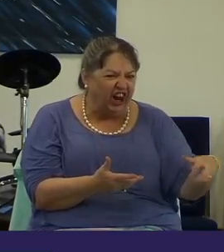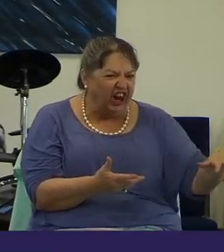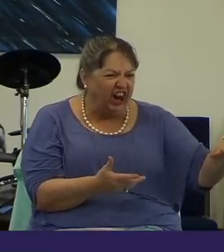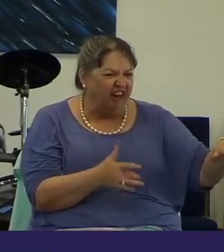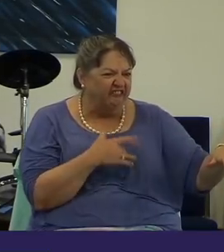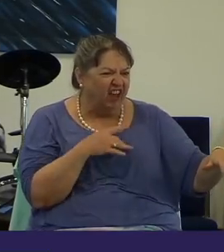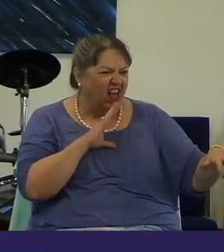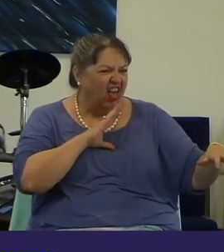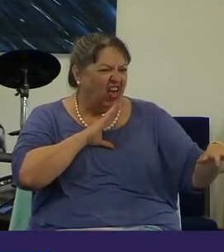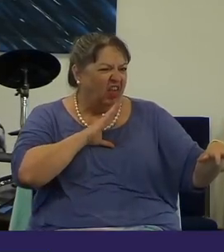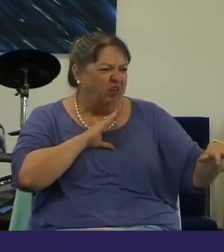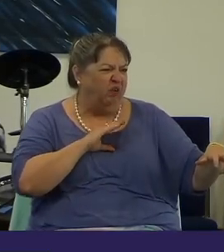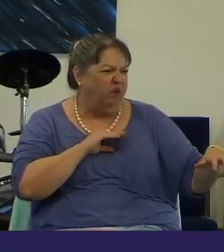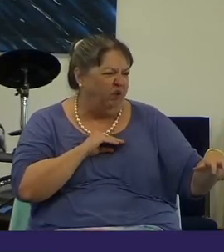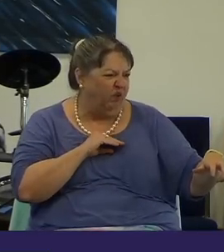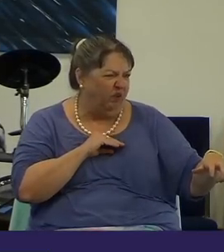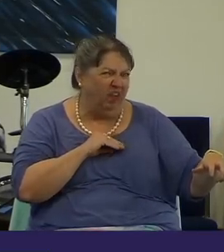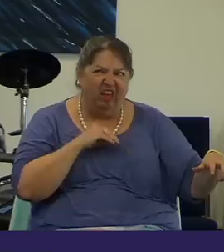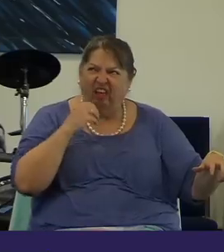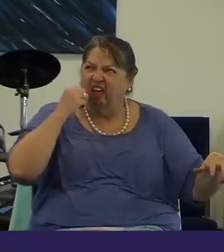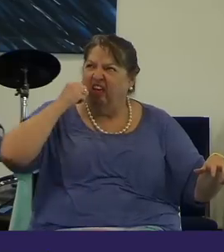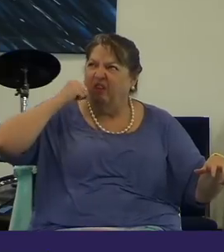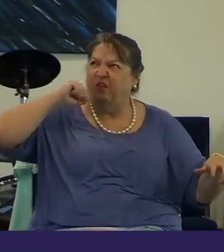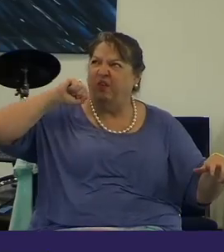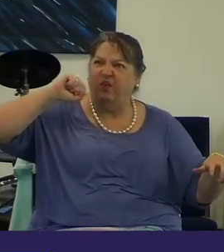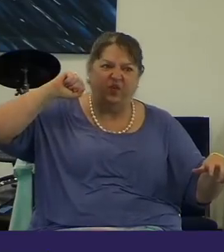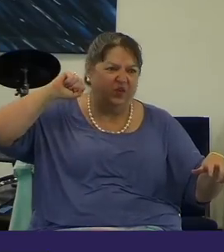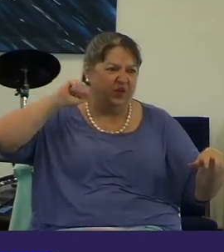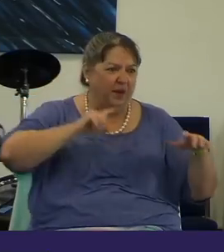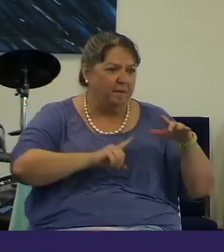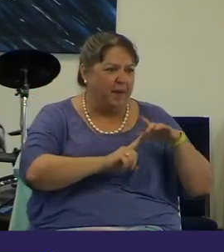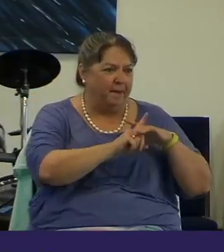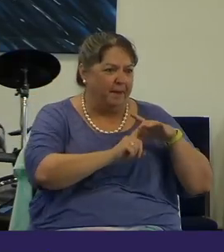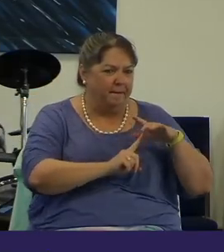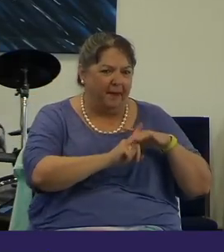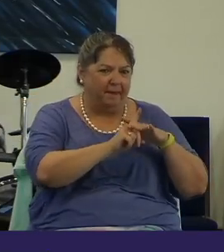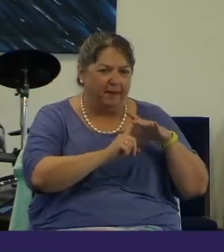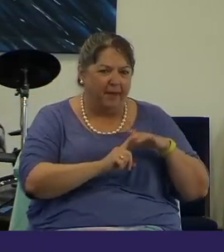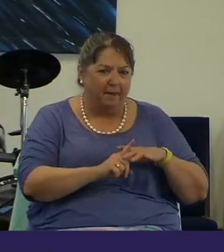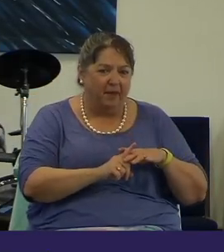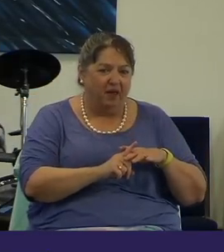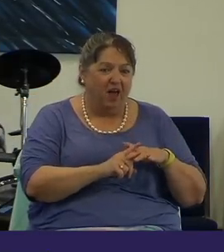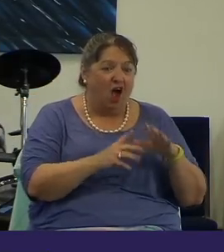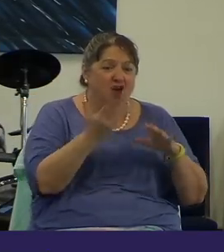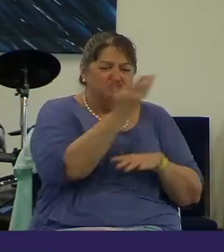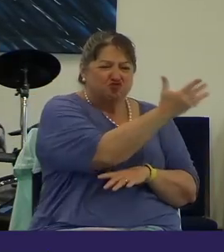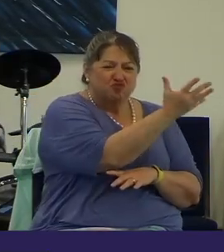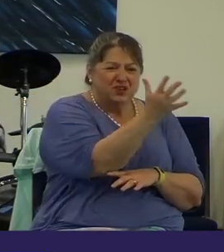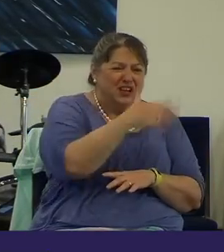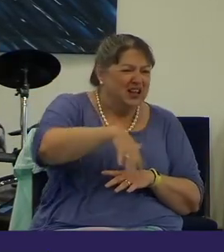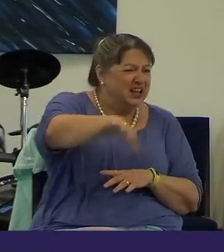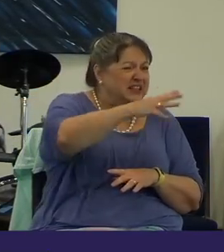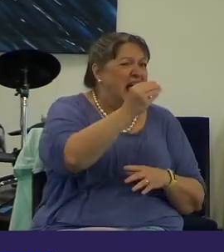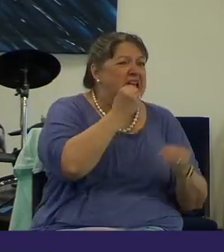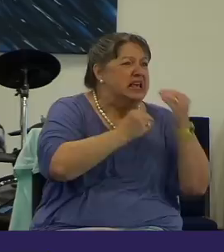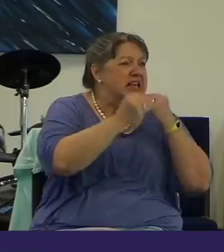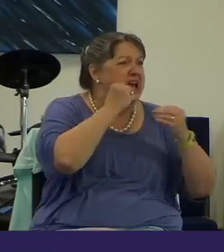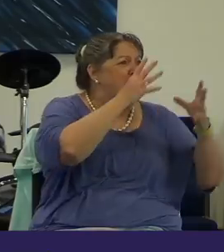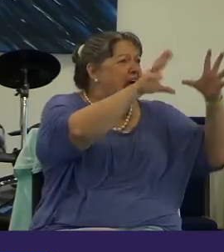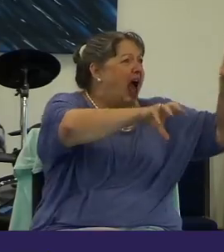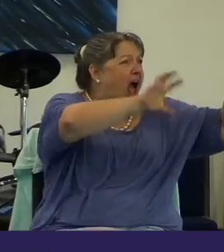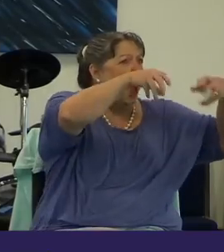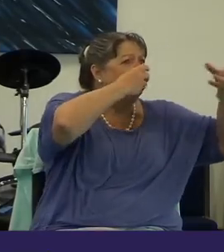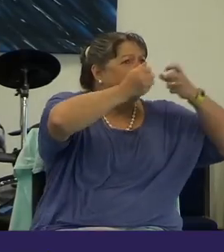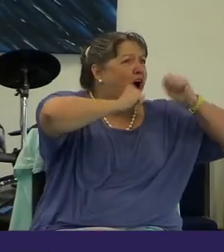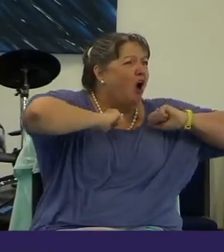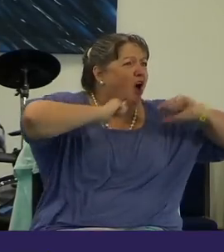discouragement and comes disobedience. There was a tree that they were to leave alone. They could eat from any tree in the garden, but